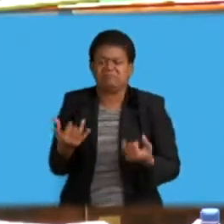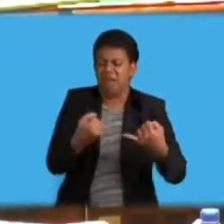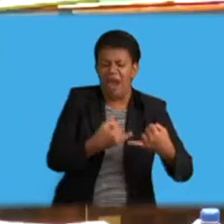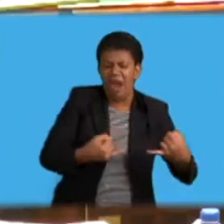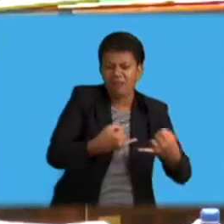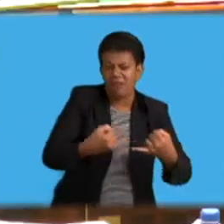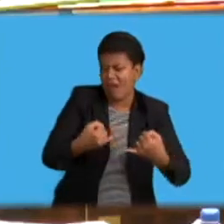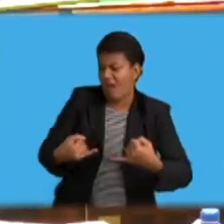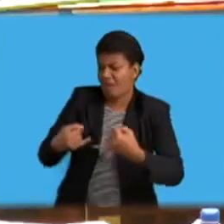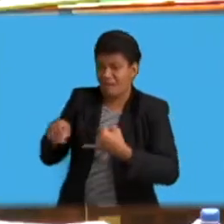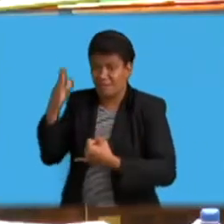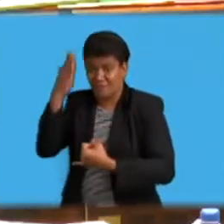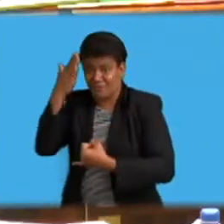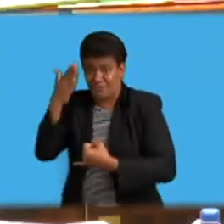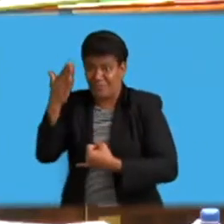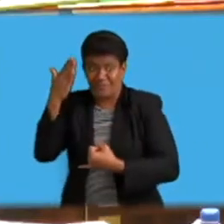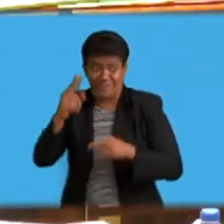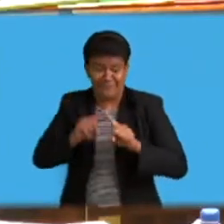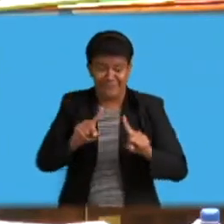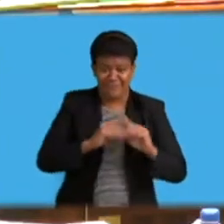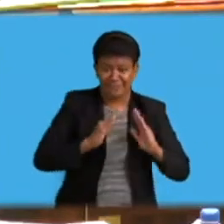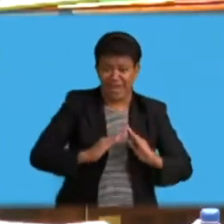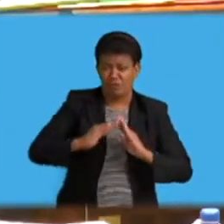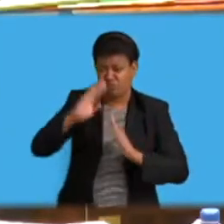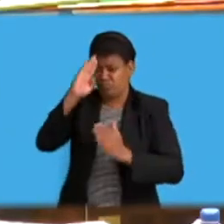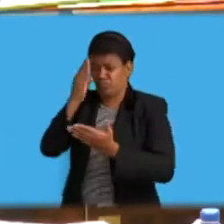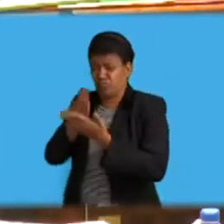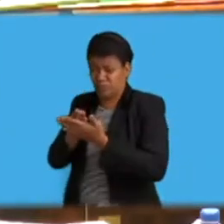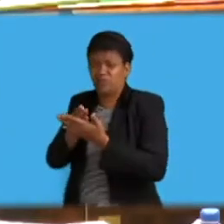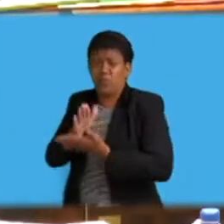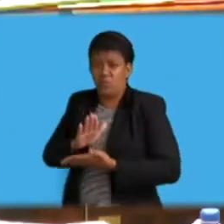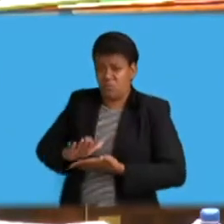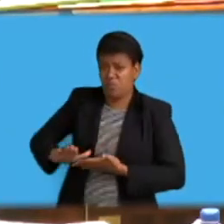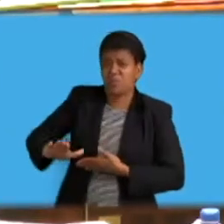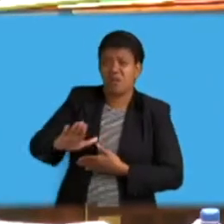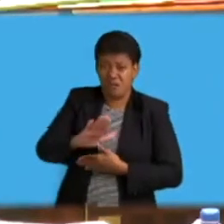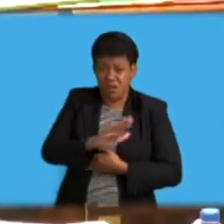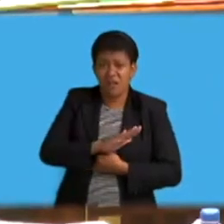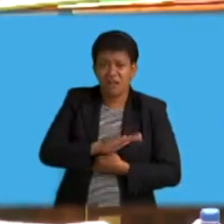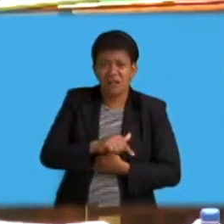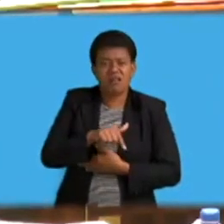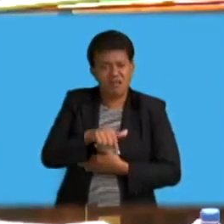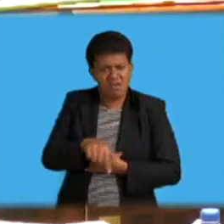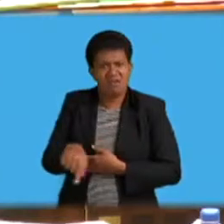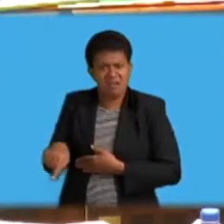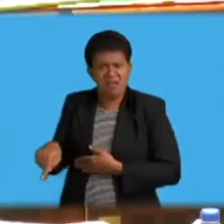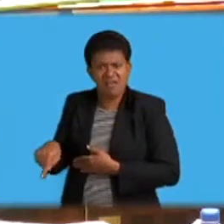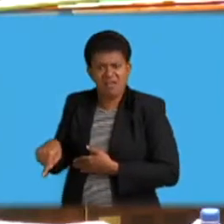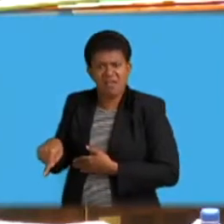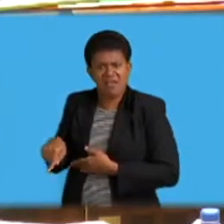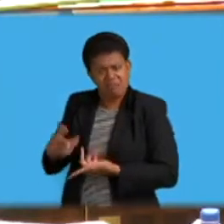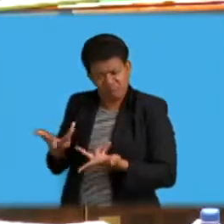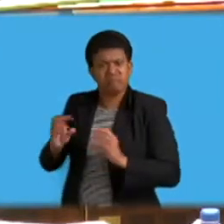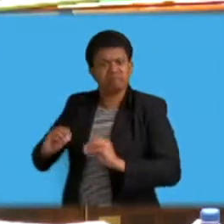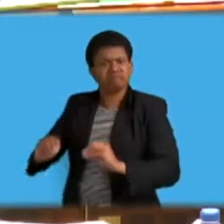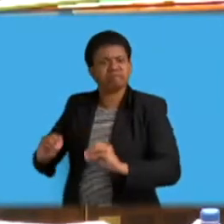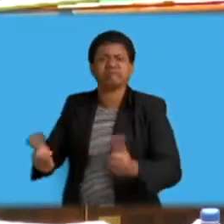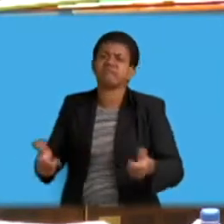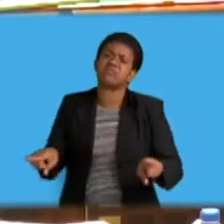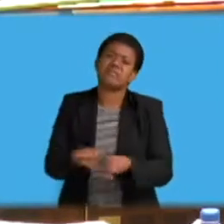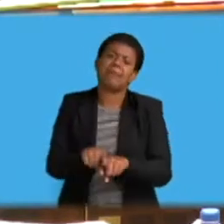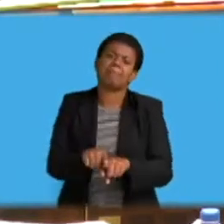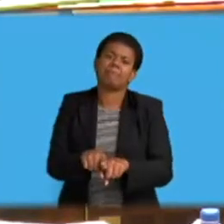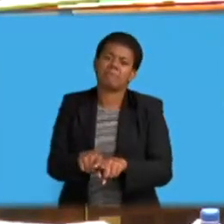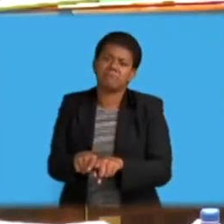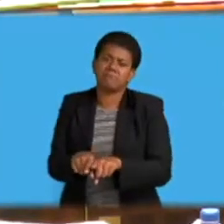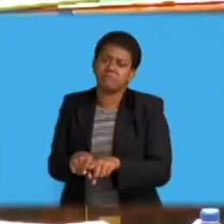urban students who are all geared up into one basket. And now this is becoming a very